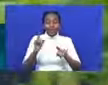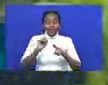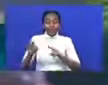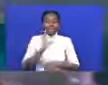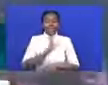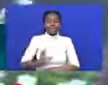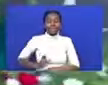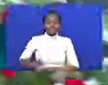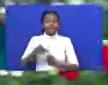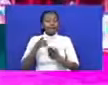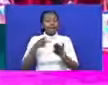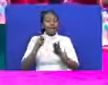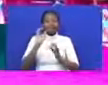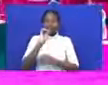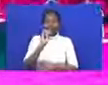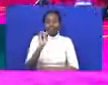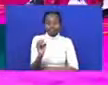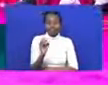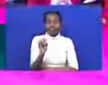Am I lying to somebody?